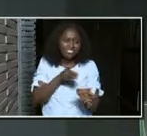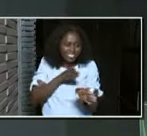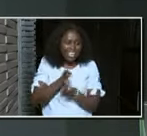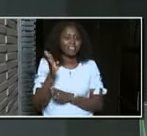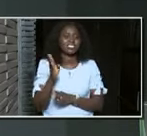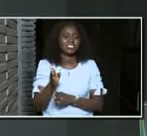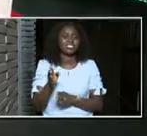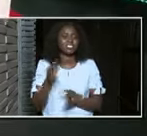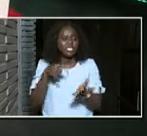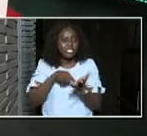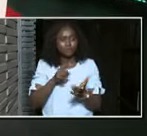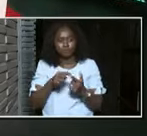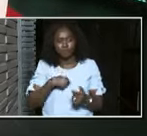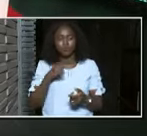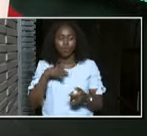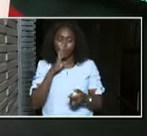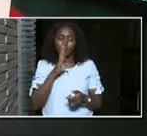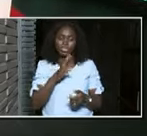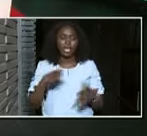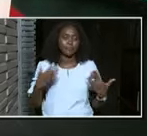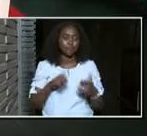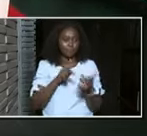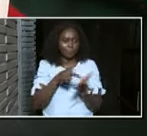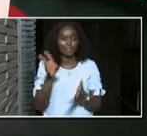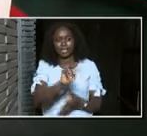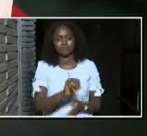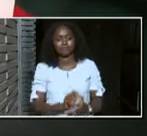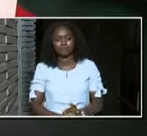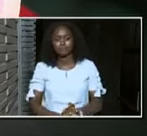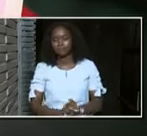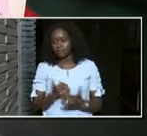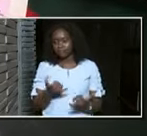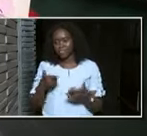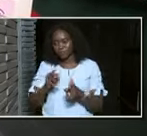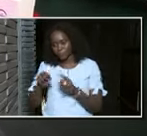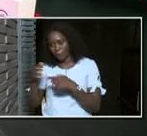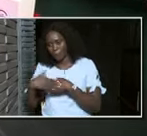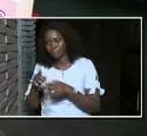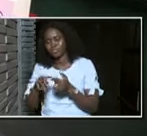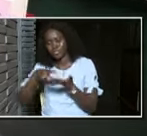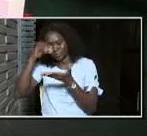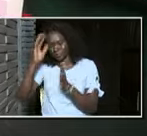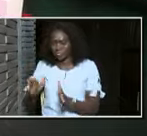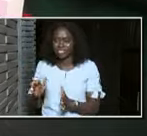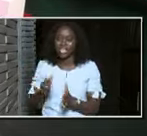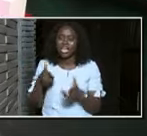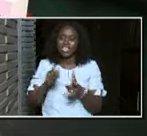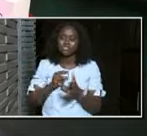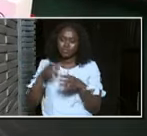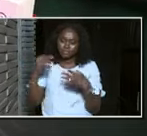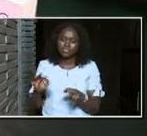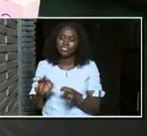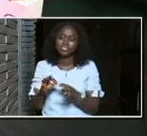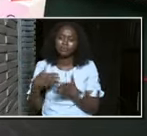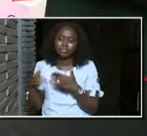them. So let's go back to the students who asked you questions. If you could conclude on the issue around how you sort out mass